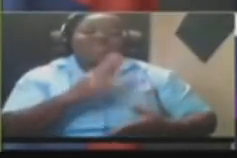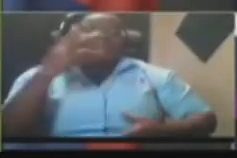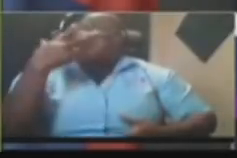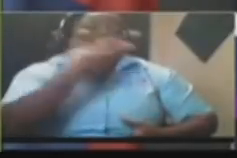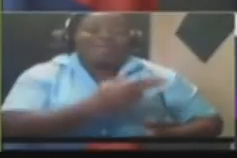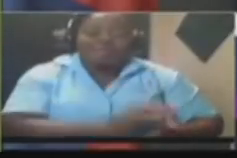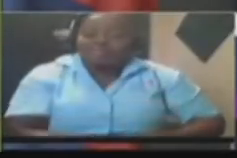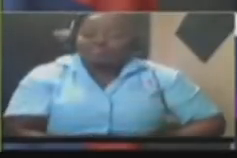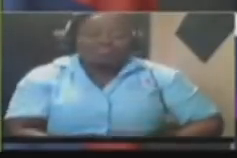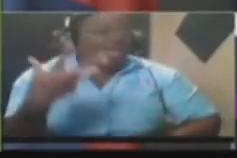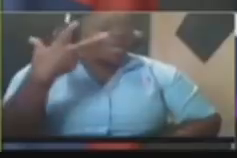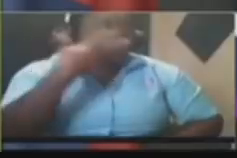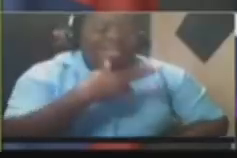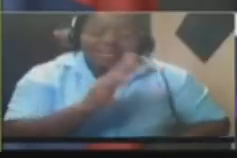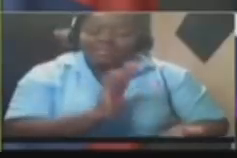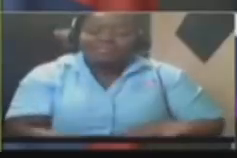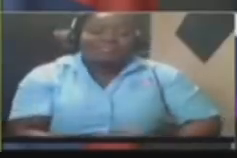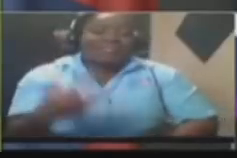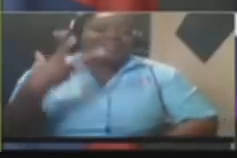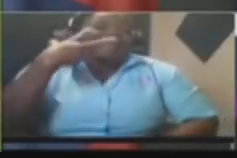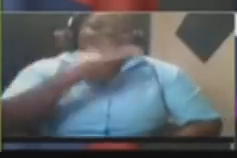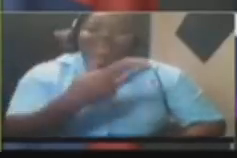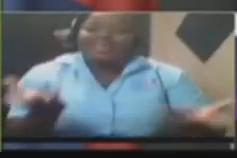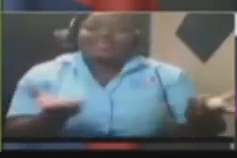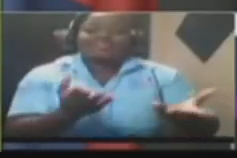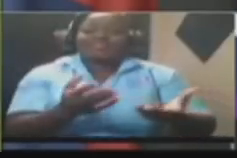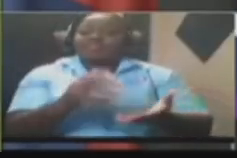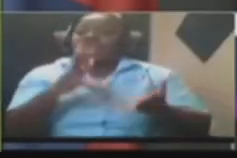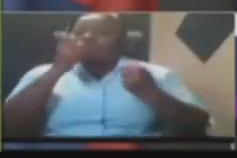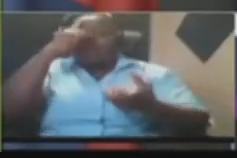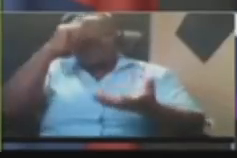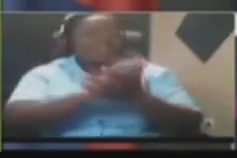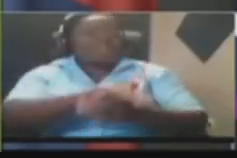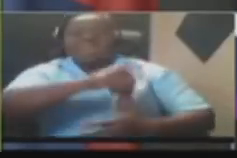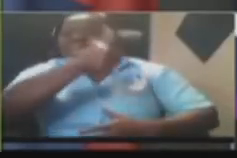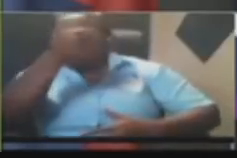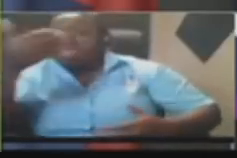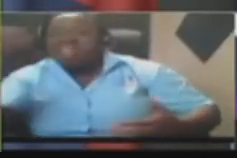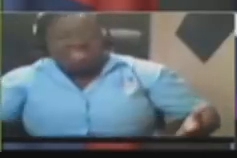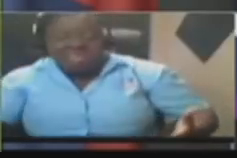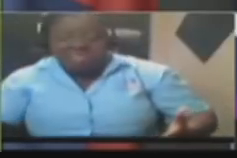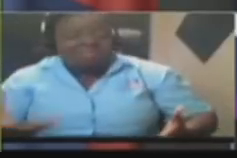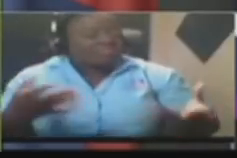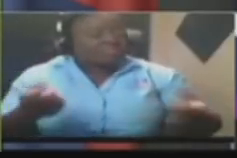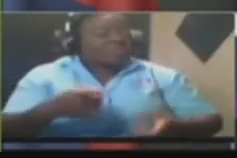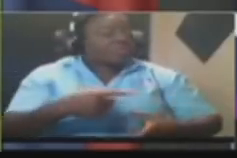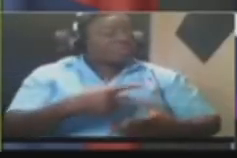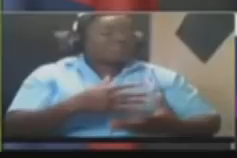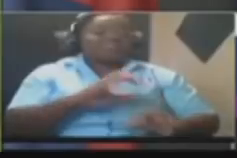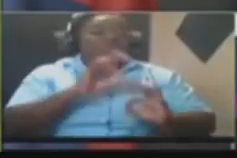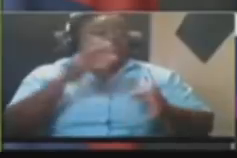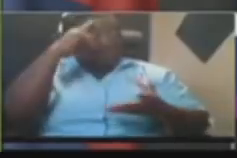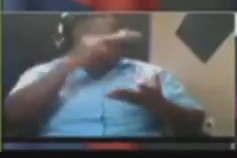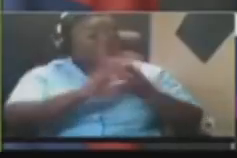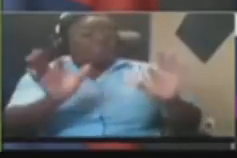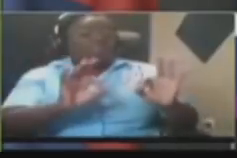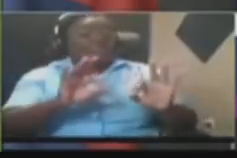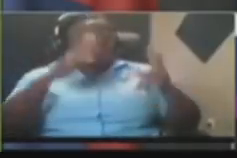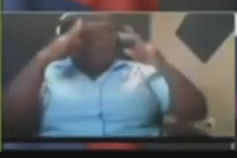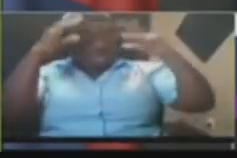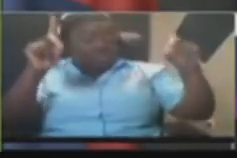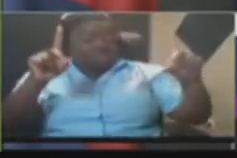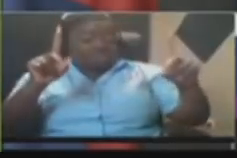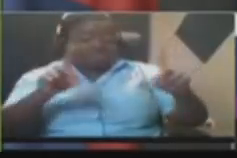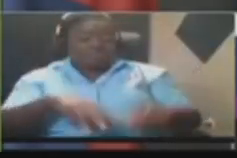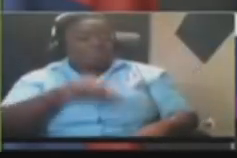they're not prepared to believe anything that is being said for their benefit, for their education. And what does one